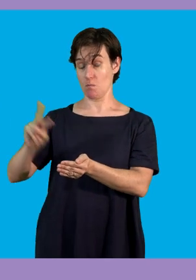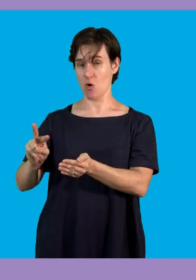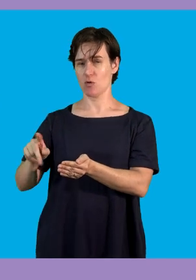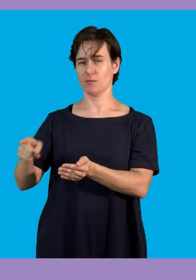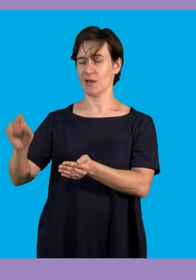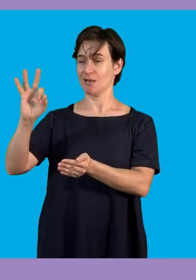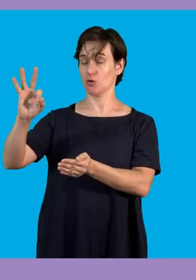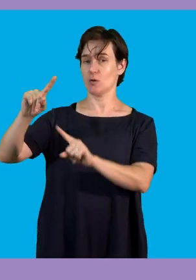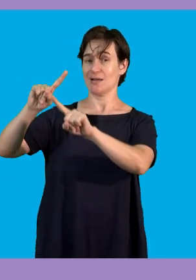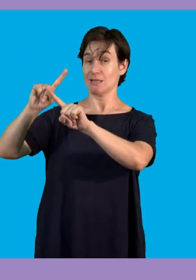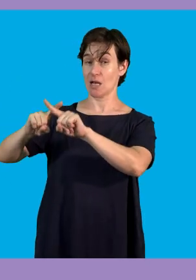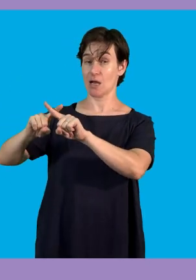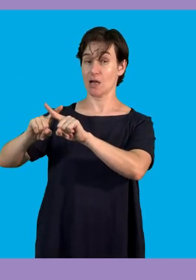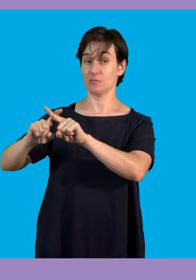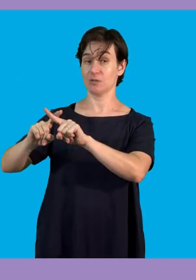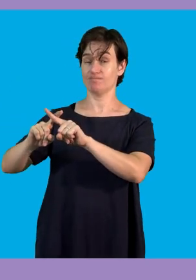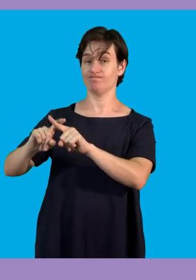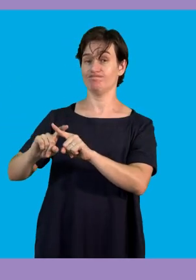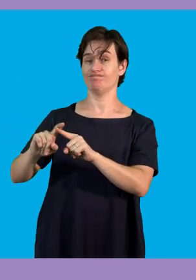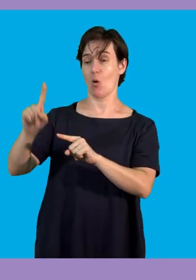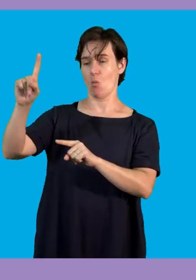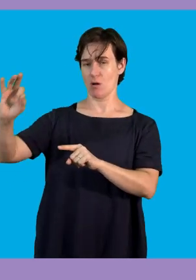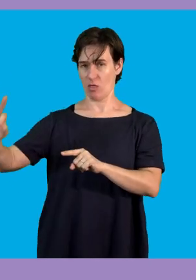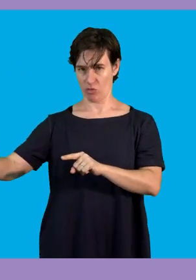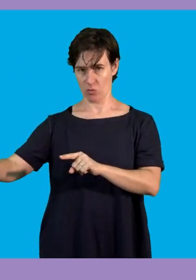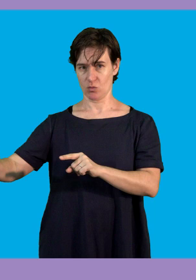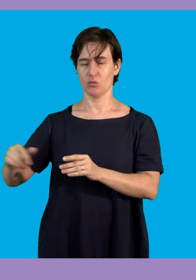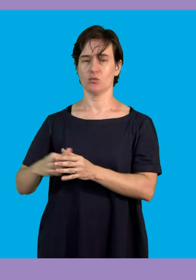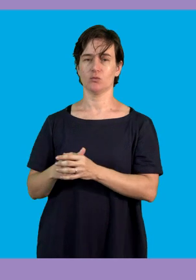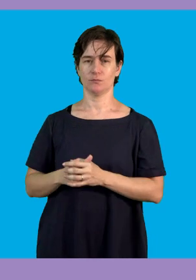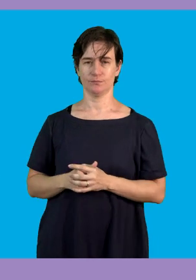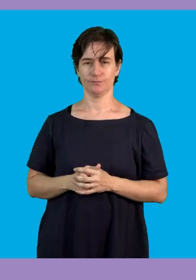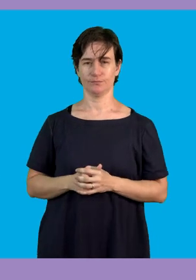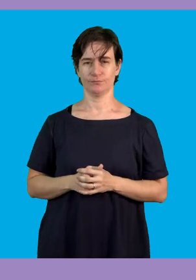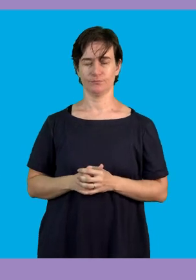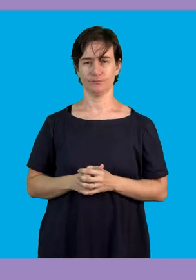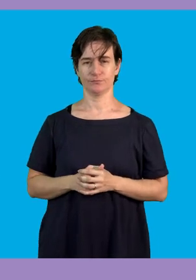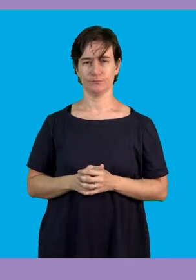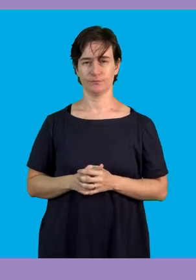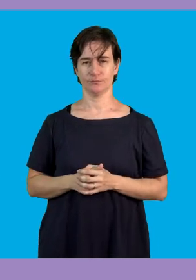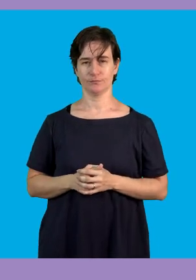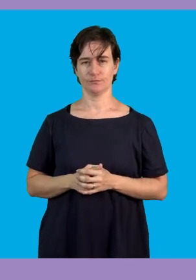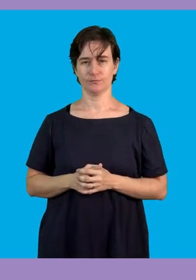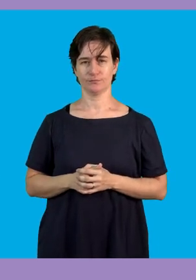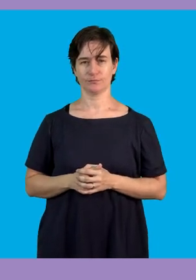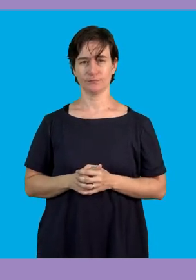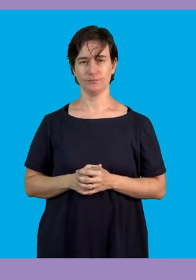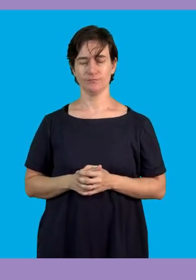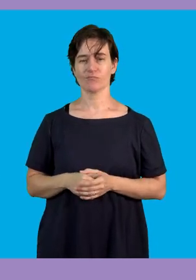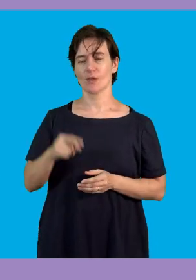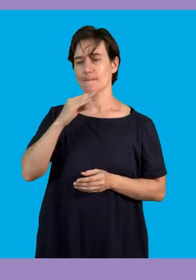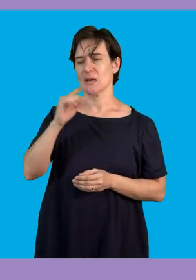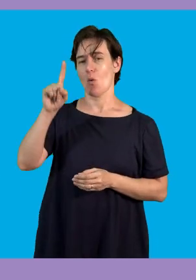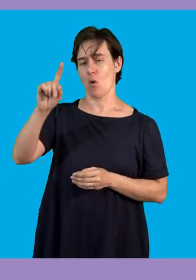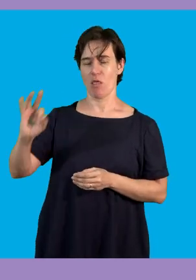we multiply its exponent by 1 divided by 3, which is a